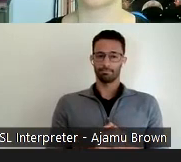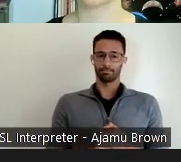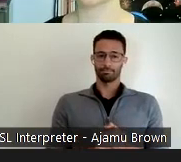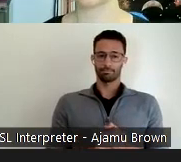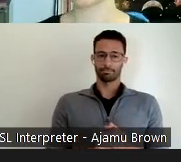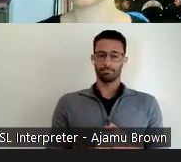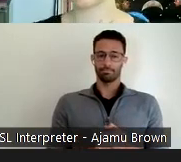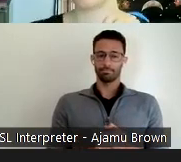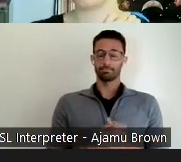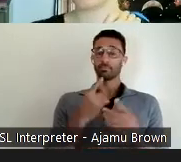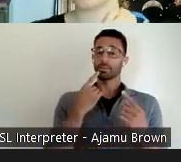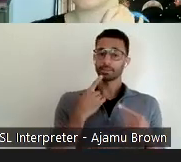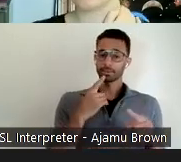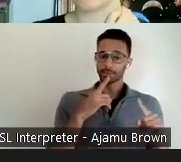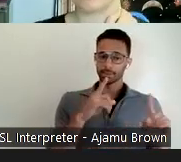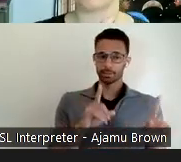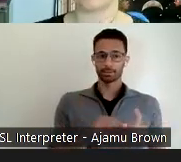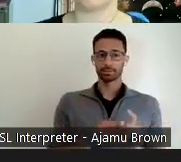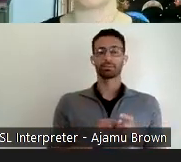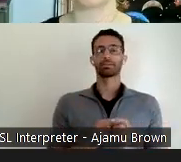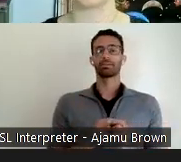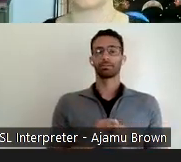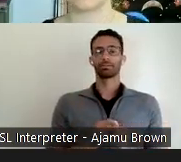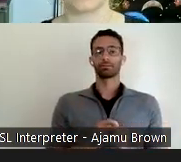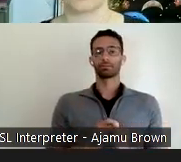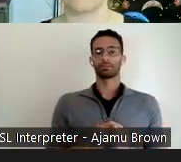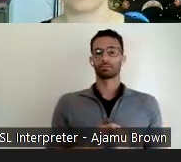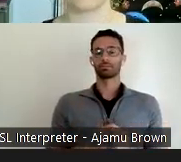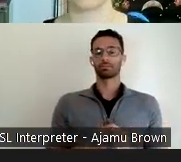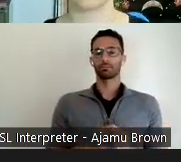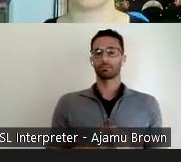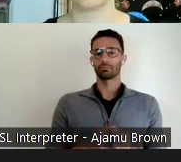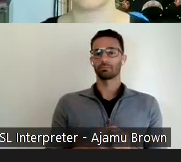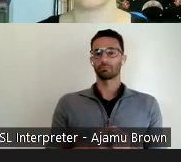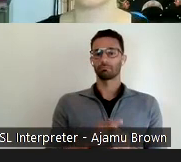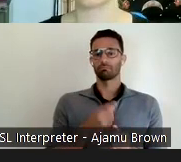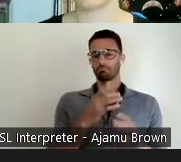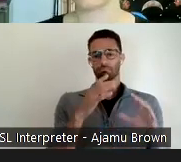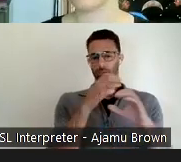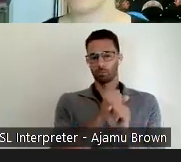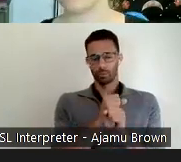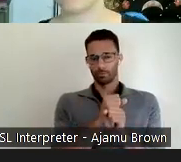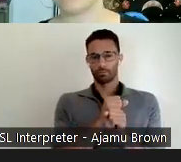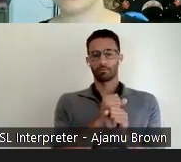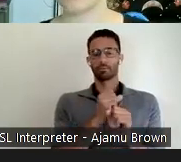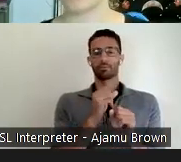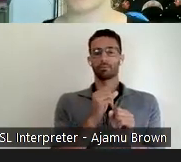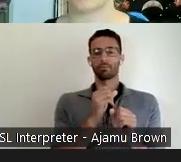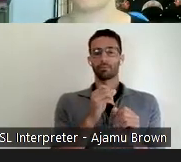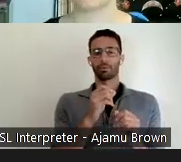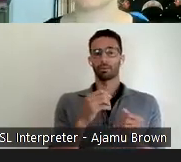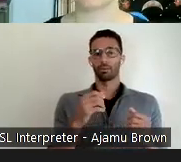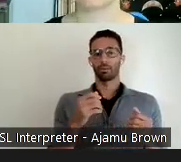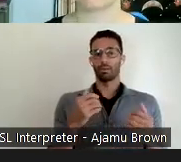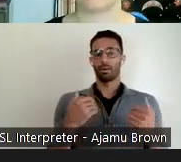So the successes, just to kind of give a really quick brief overview. To date, we have had 53